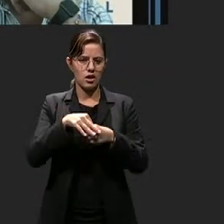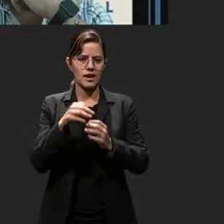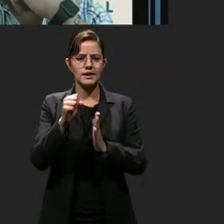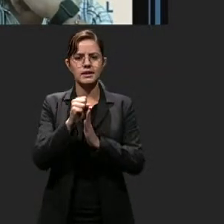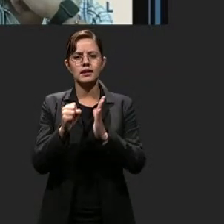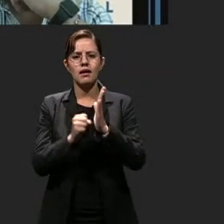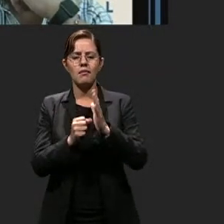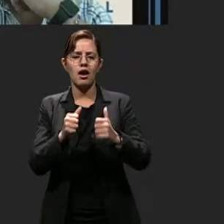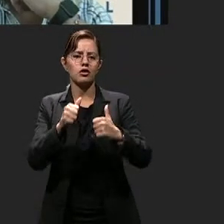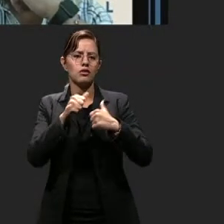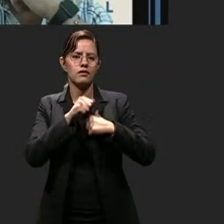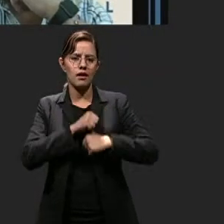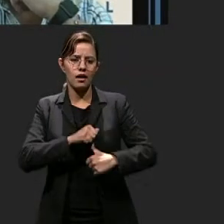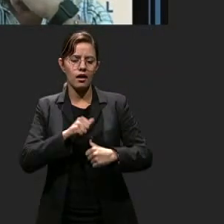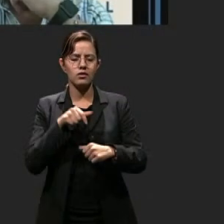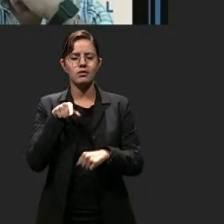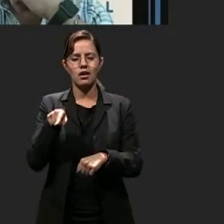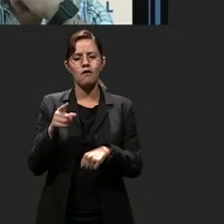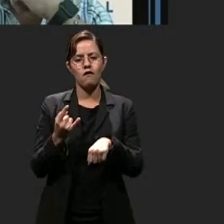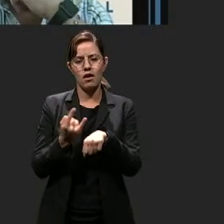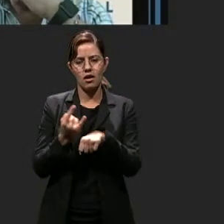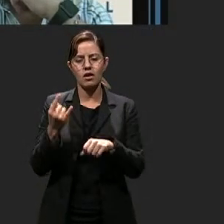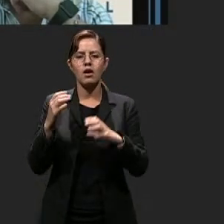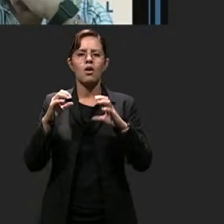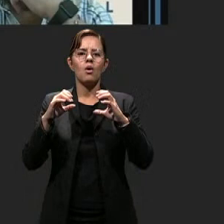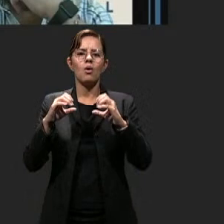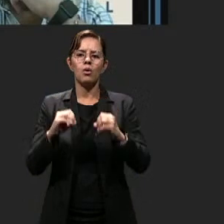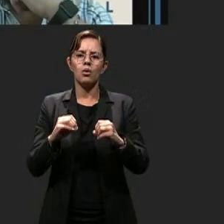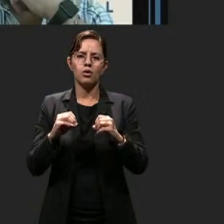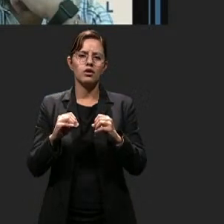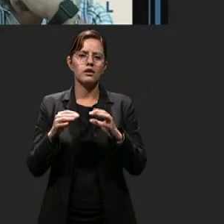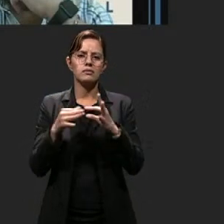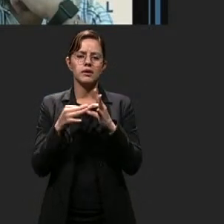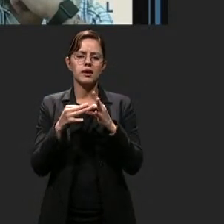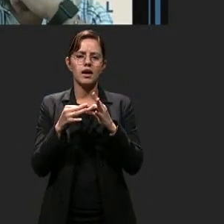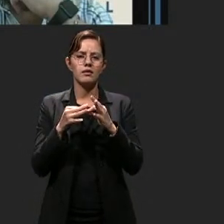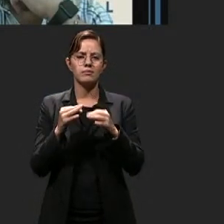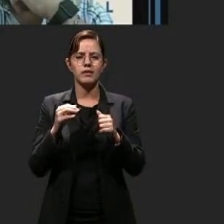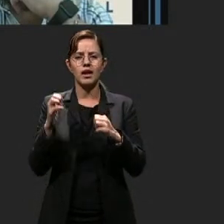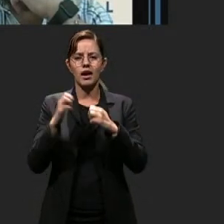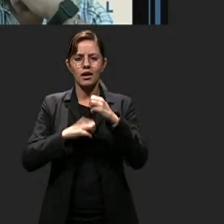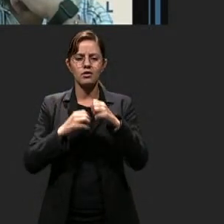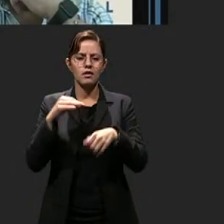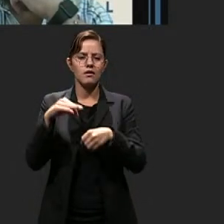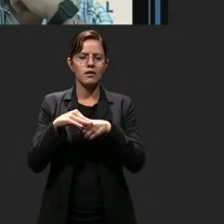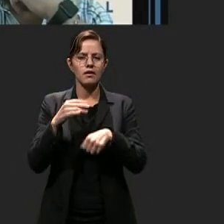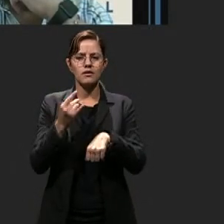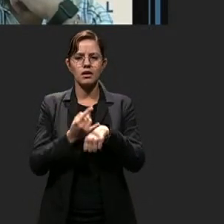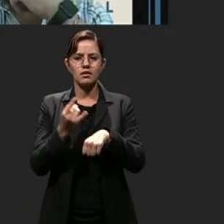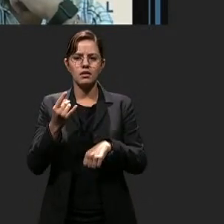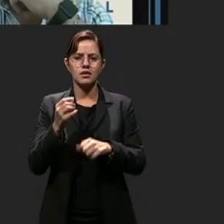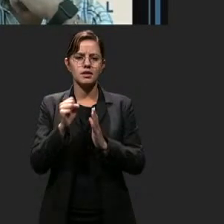in authoritarian systems. We were talking about electoral fraud in